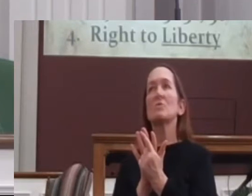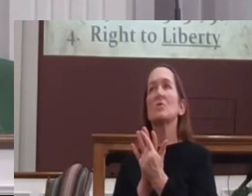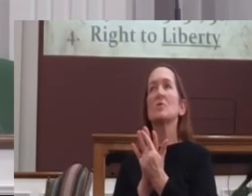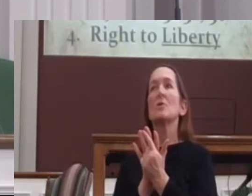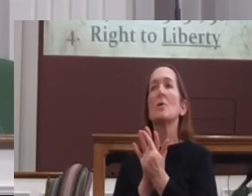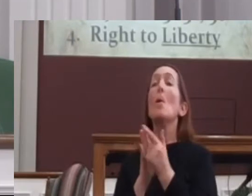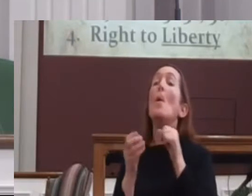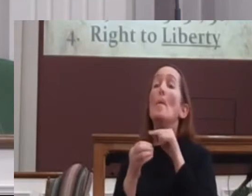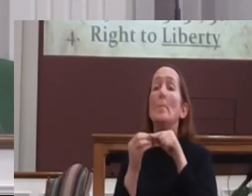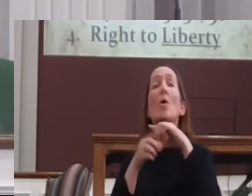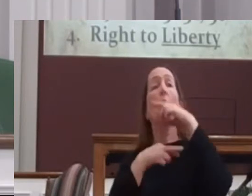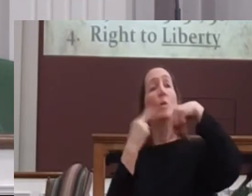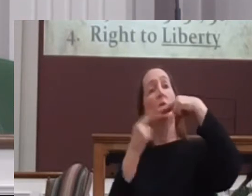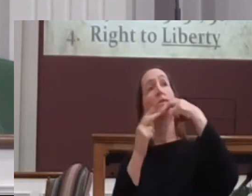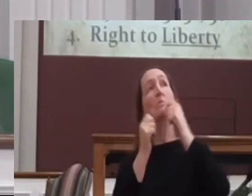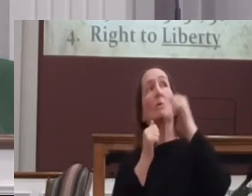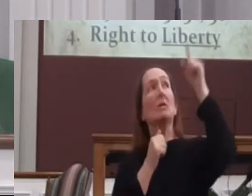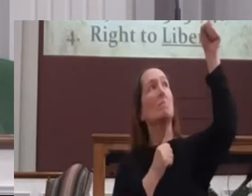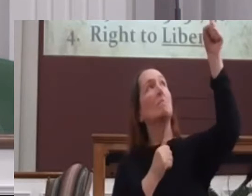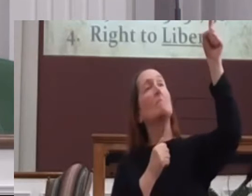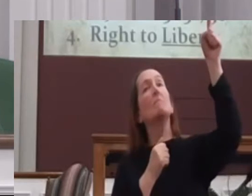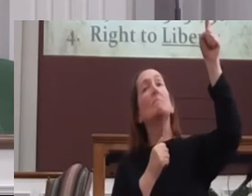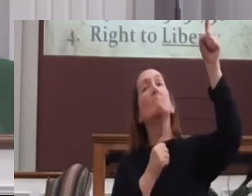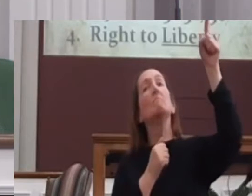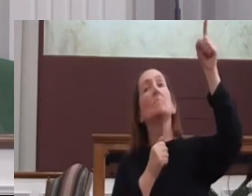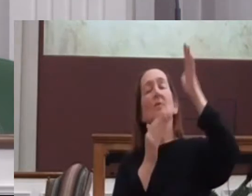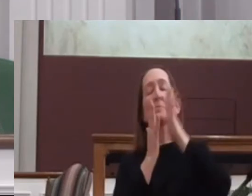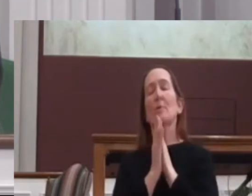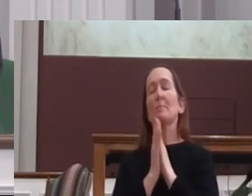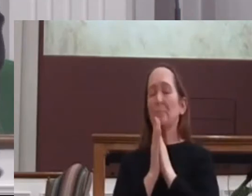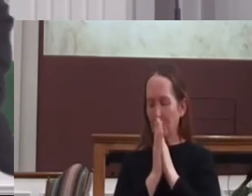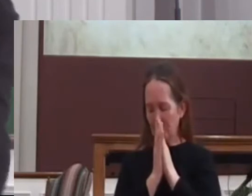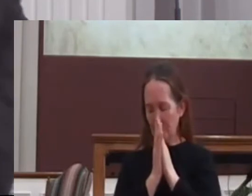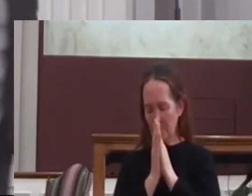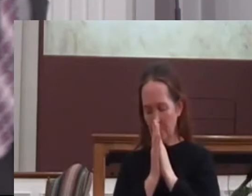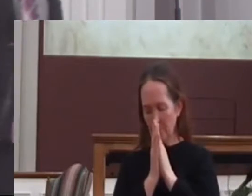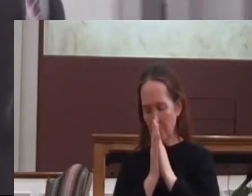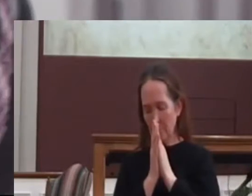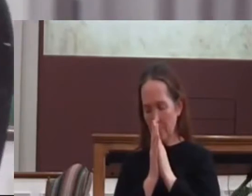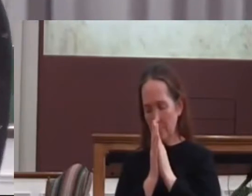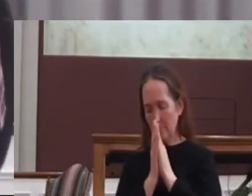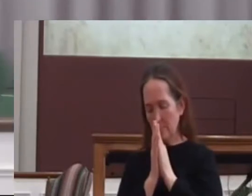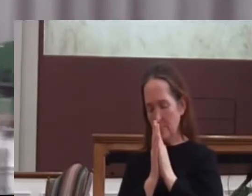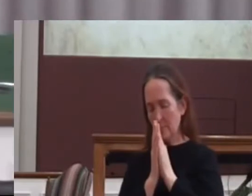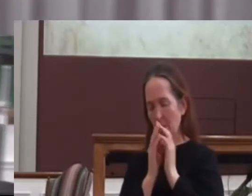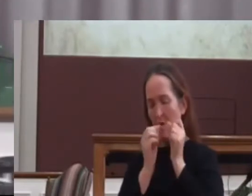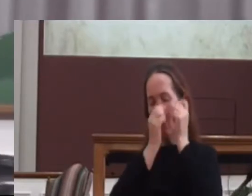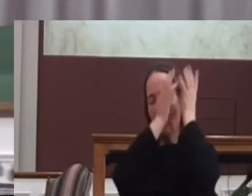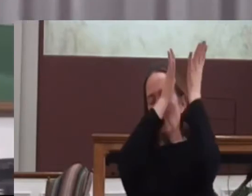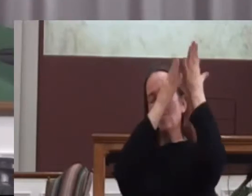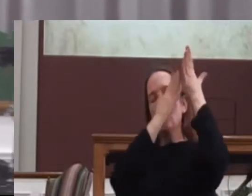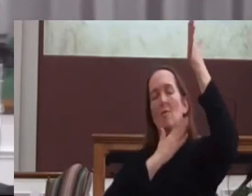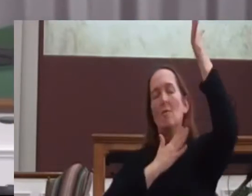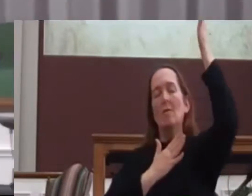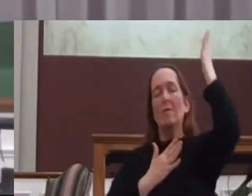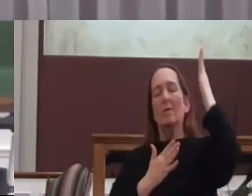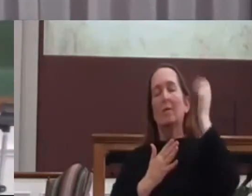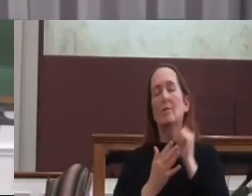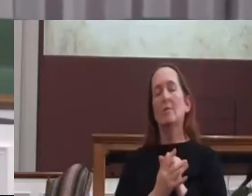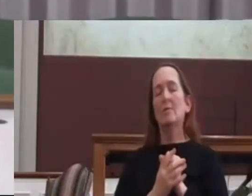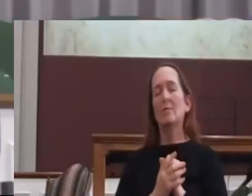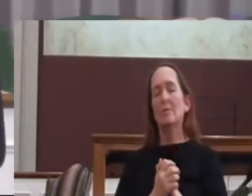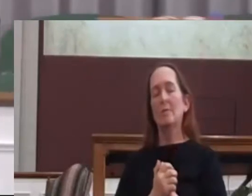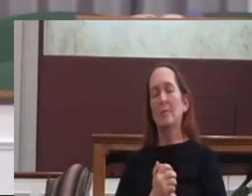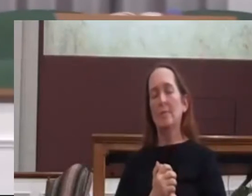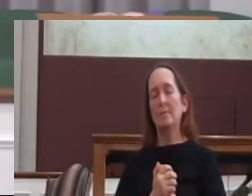Not about a constitution, it's about a relationship with Him. Let's pray. Father